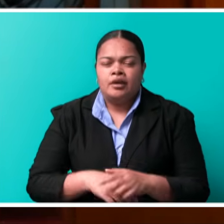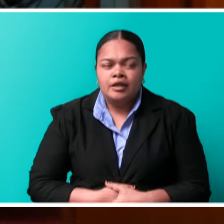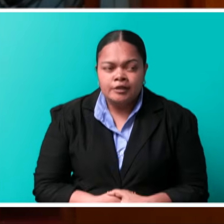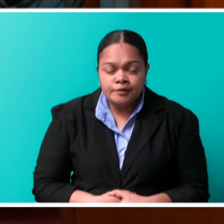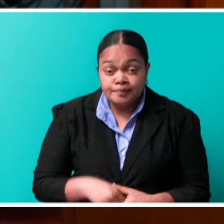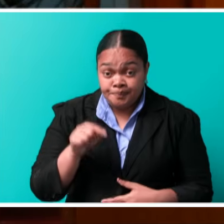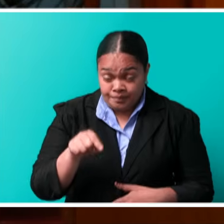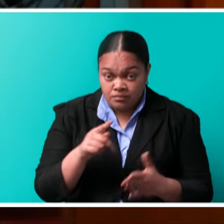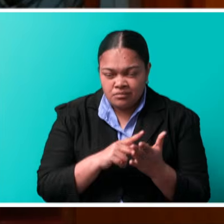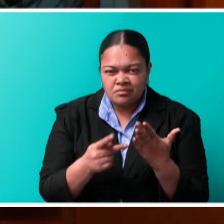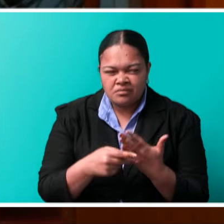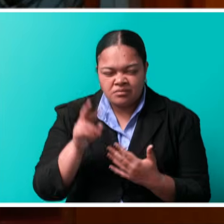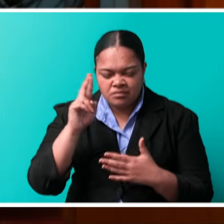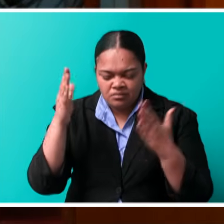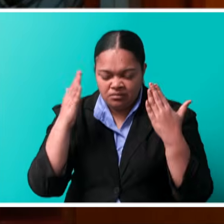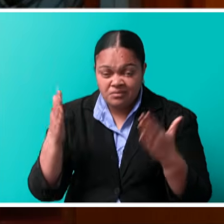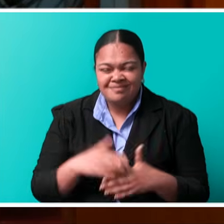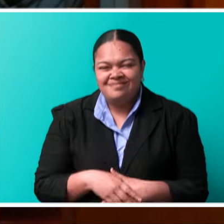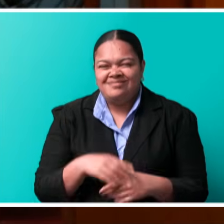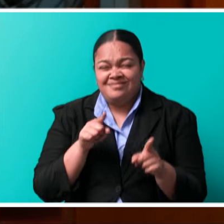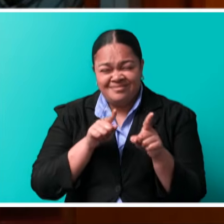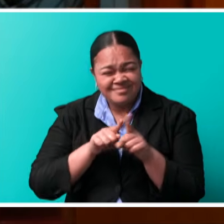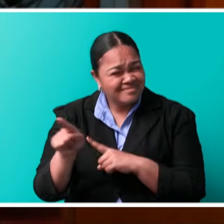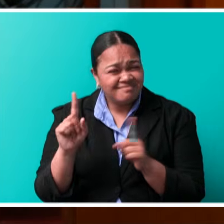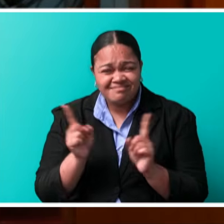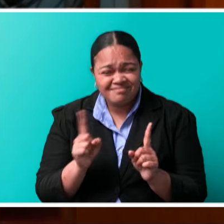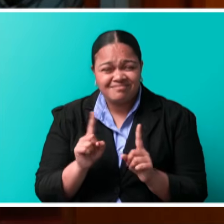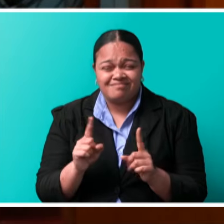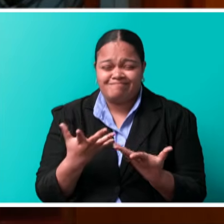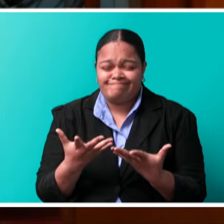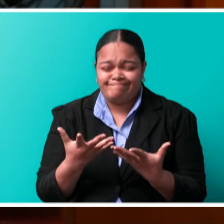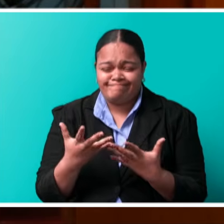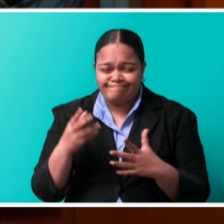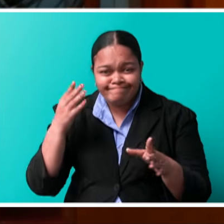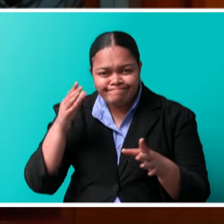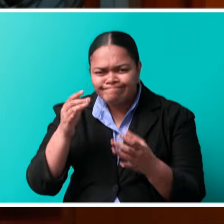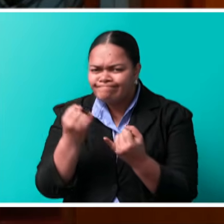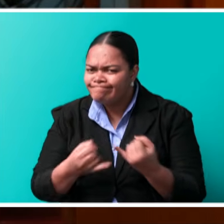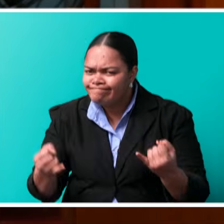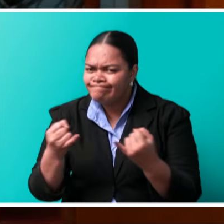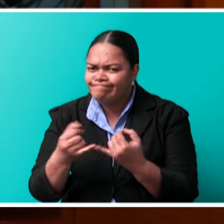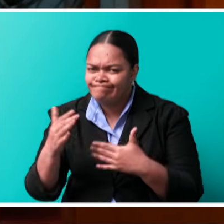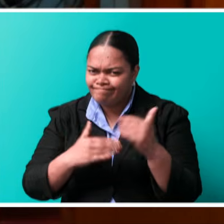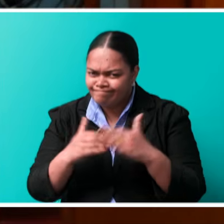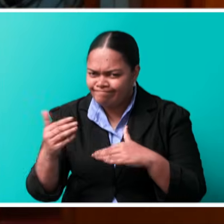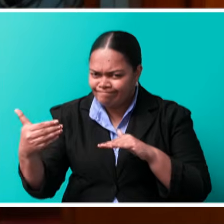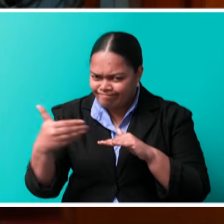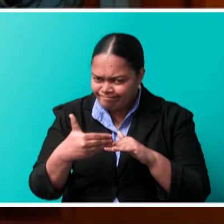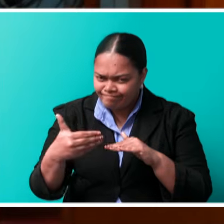These projects, Mr. Speaker, sir, include major port developments, maritime infrastructure aimed at supporting Fiji's